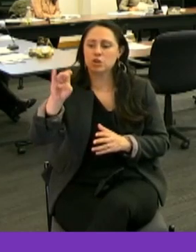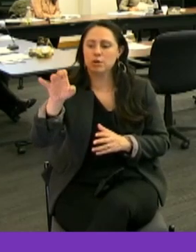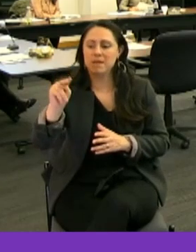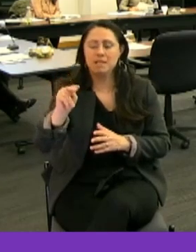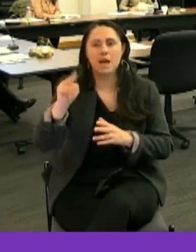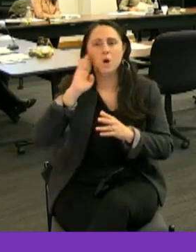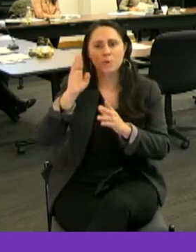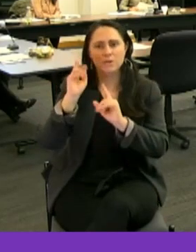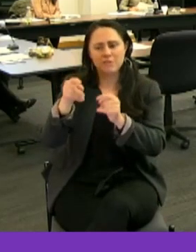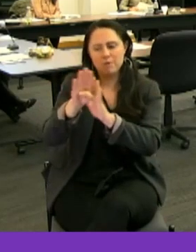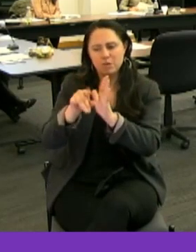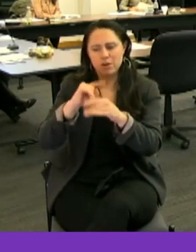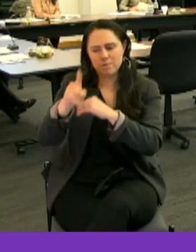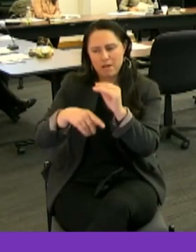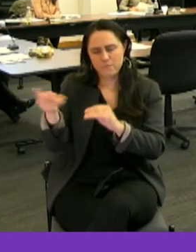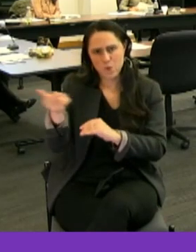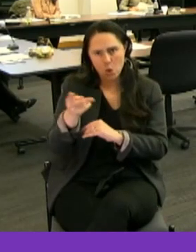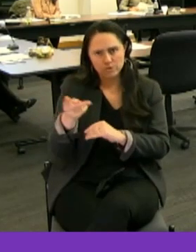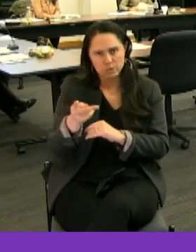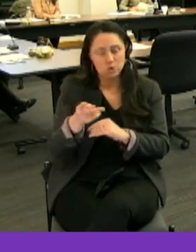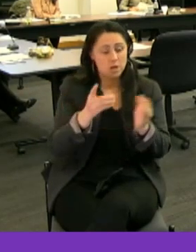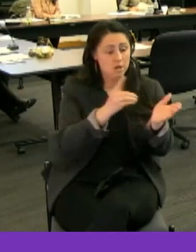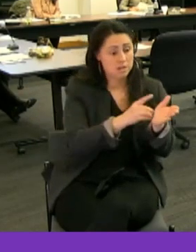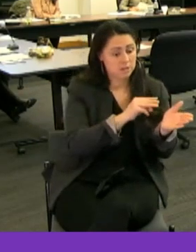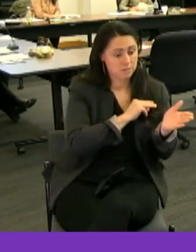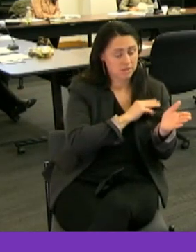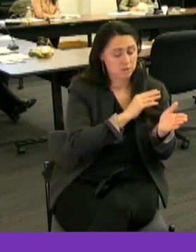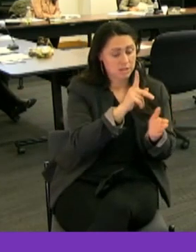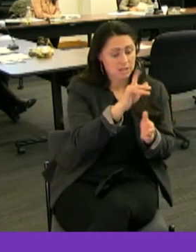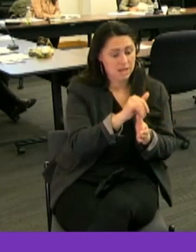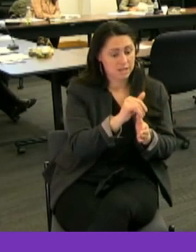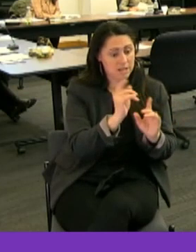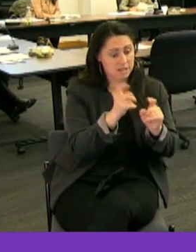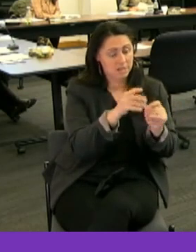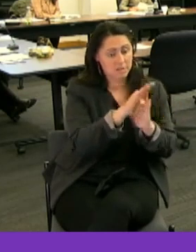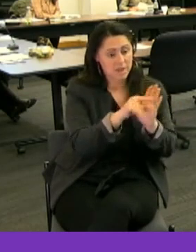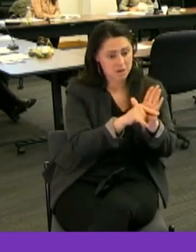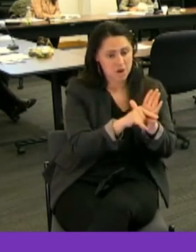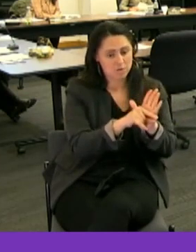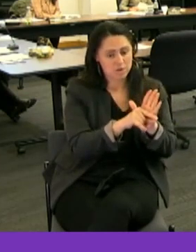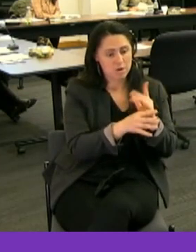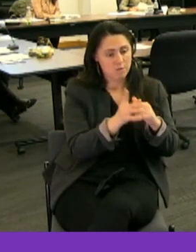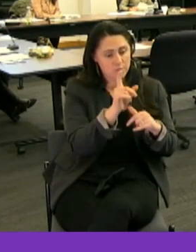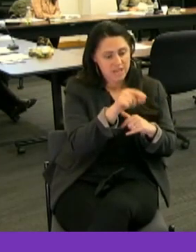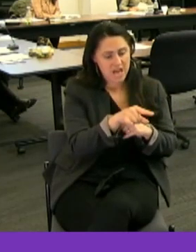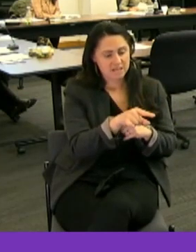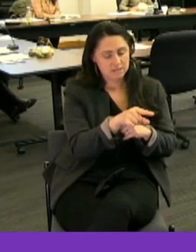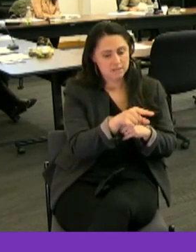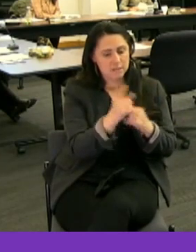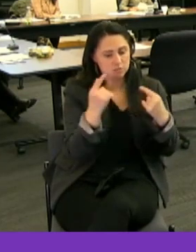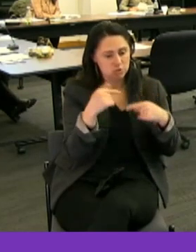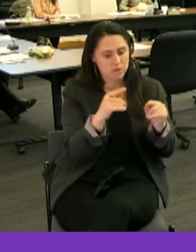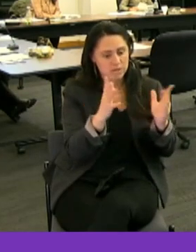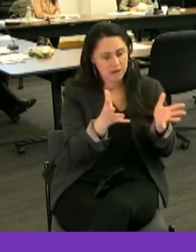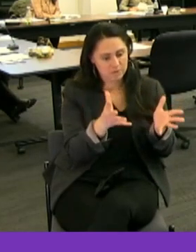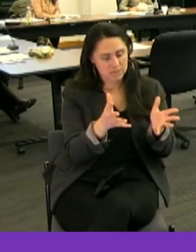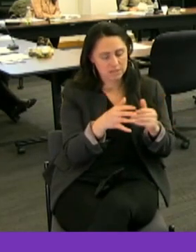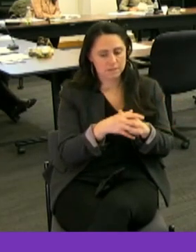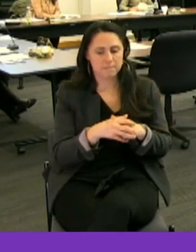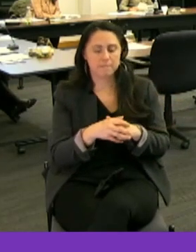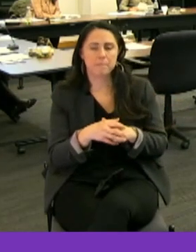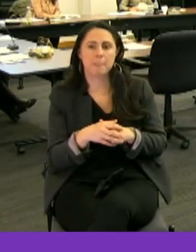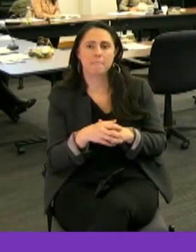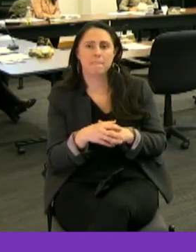Duckworth, and Dr. Mitchell and Kelly will give the background of the questions and things that we asked during the conversation, as well as